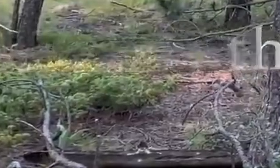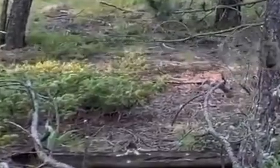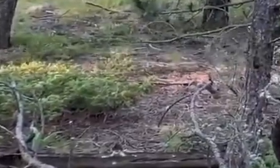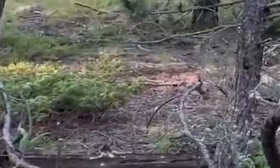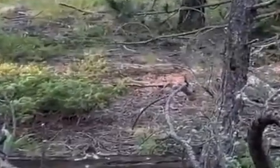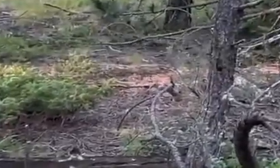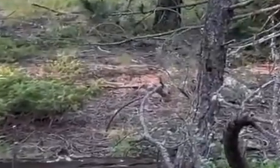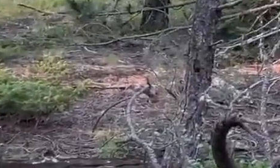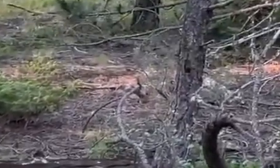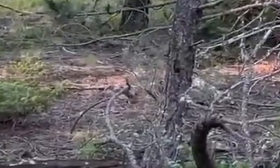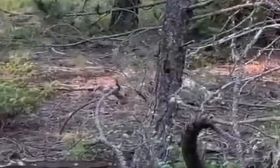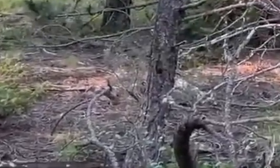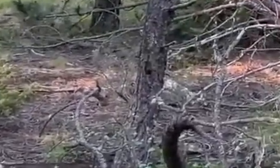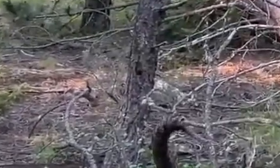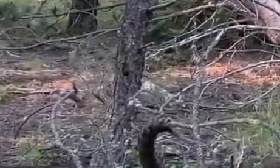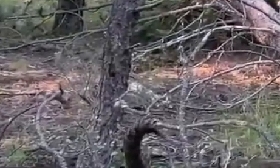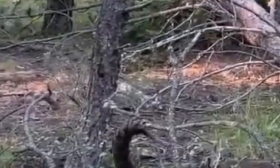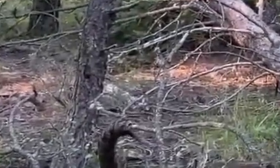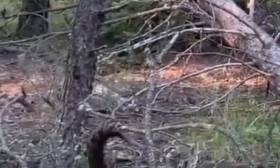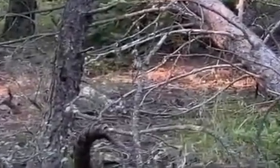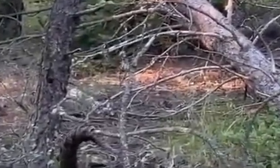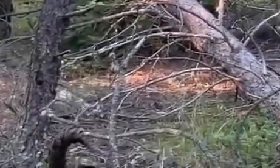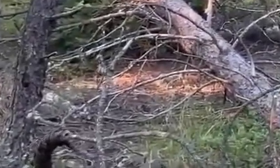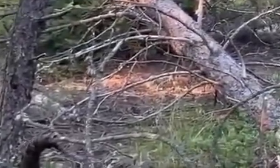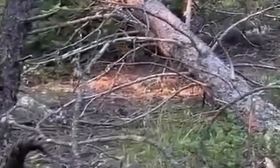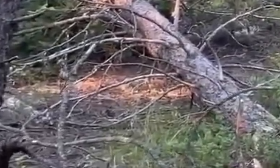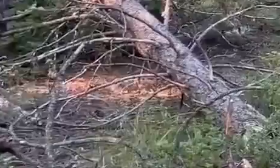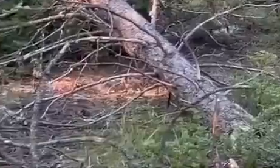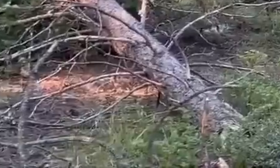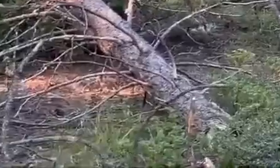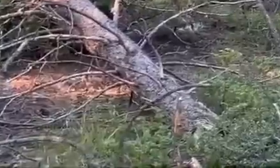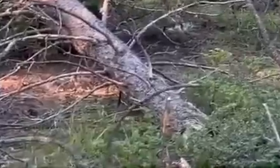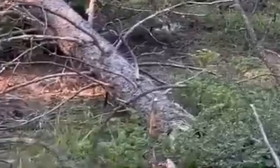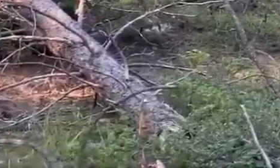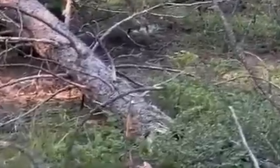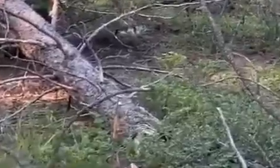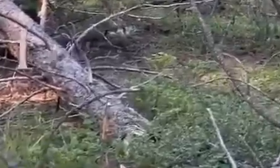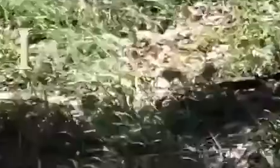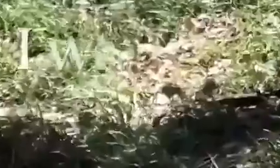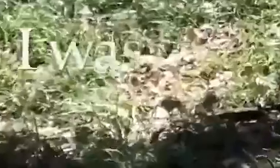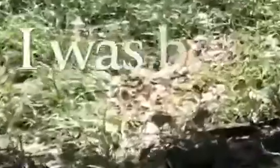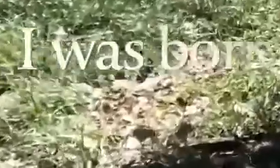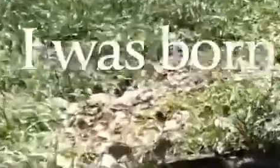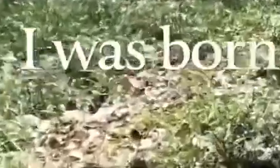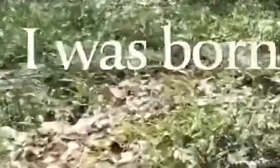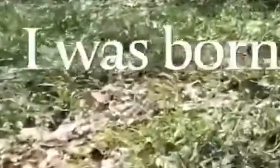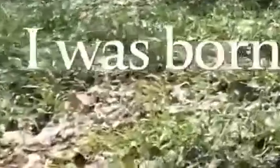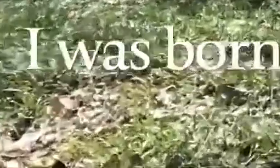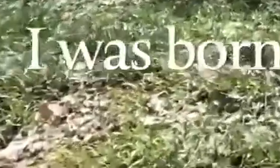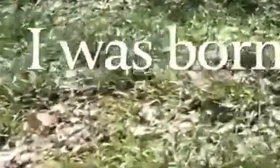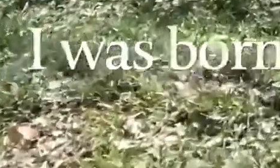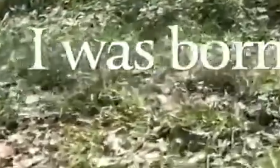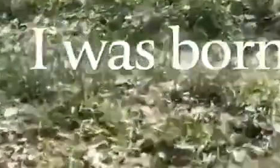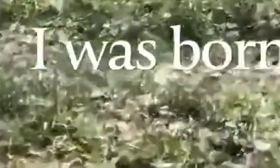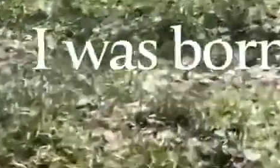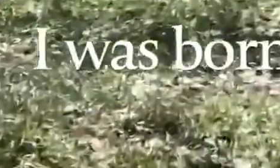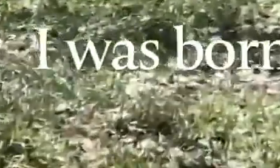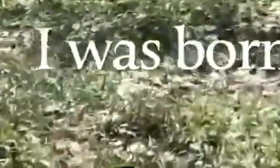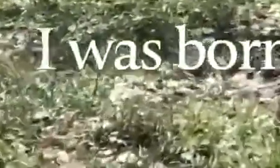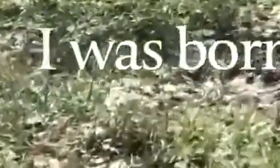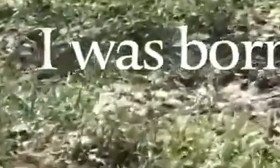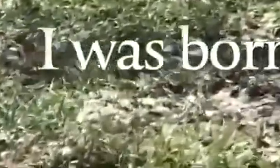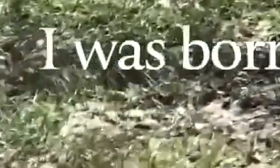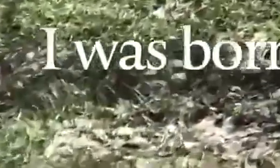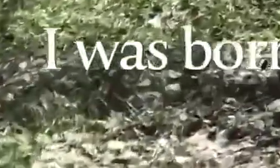me, sing the sky my sailor's song. I was